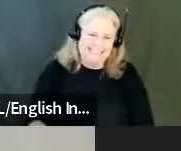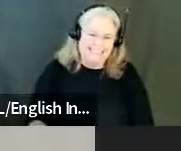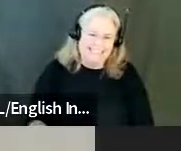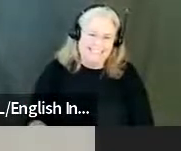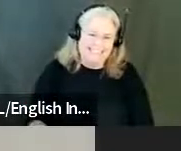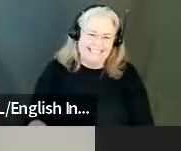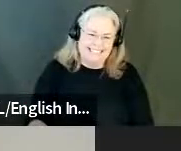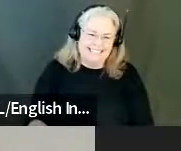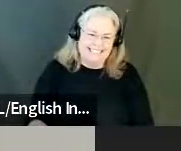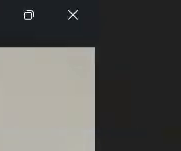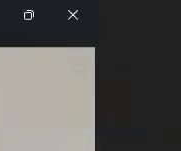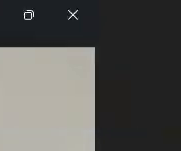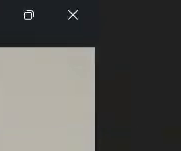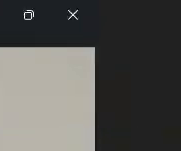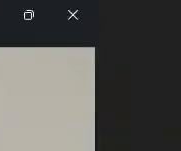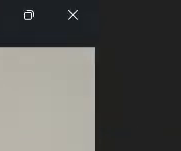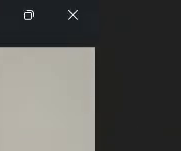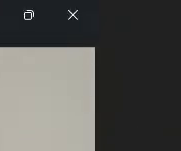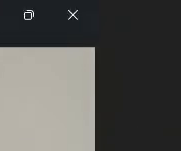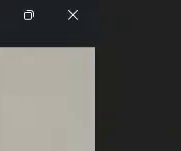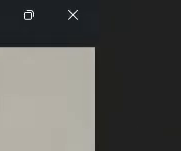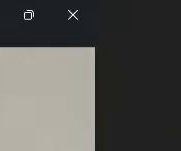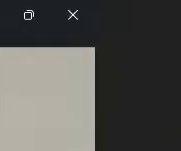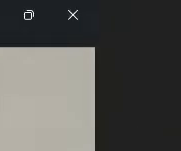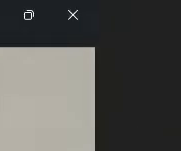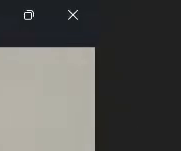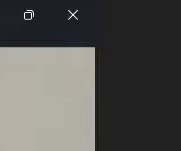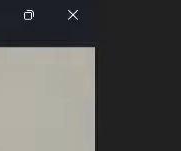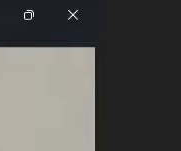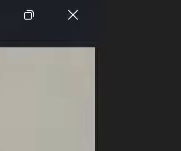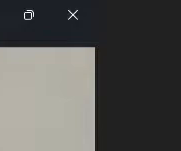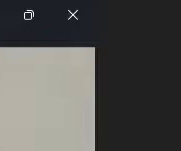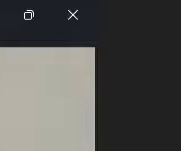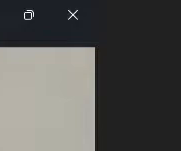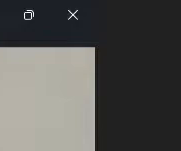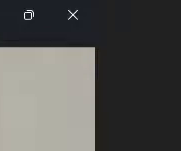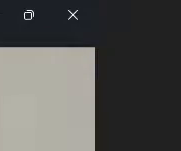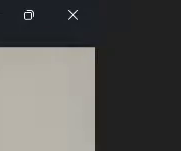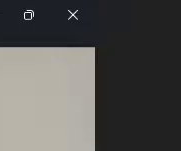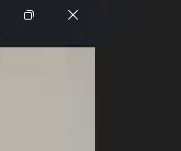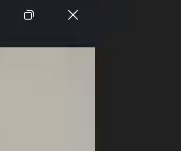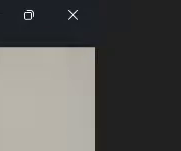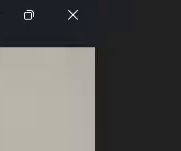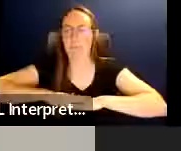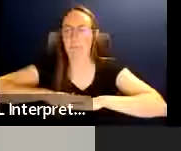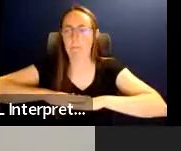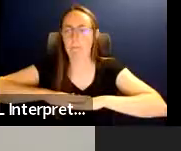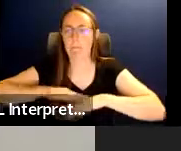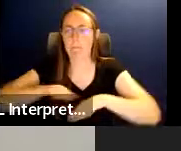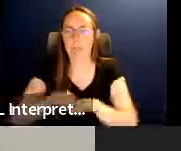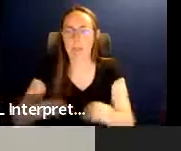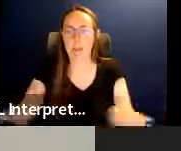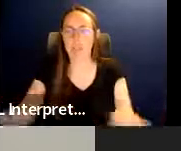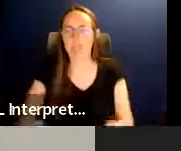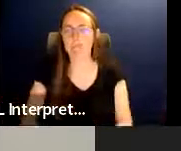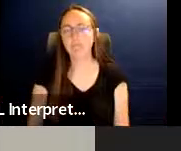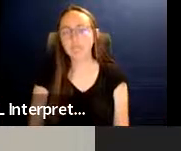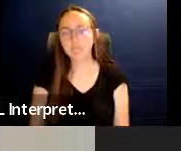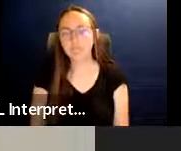way, I know this is going to lay nice and flat and flush. And I'm going